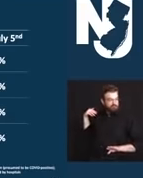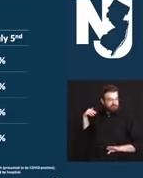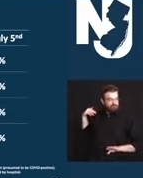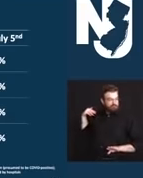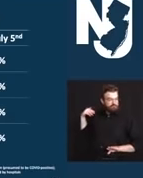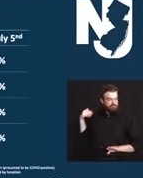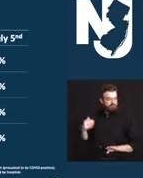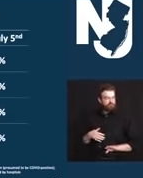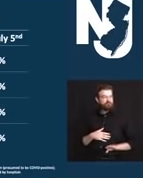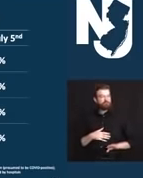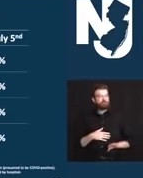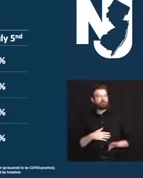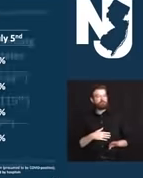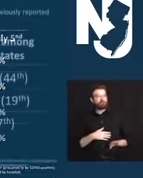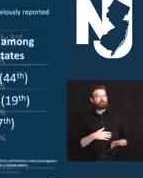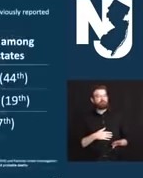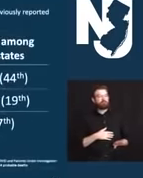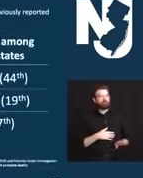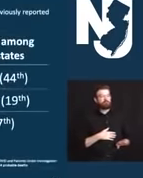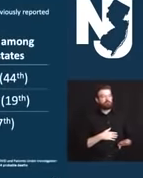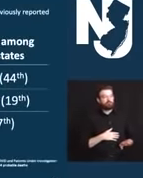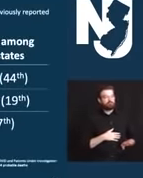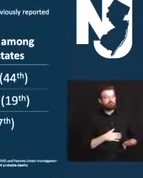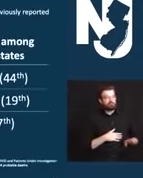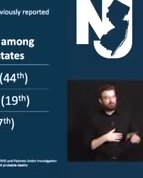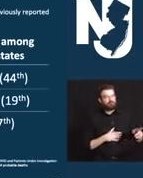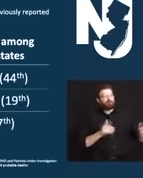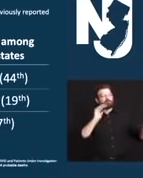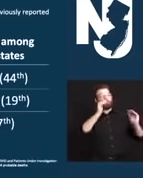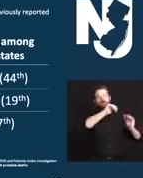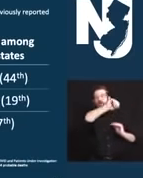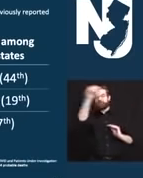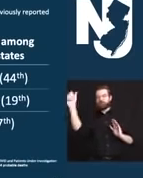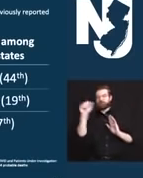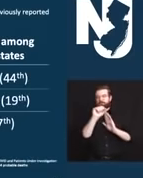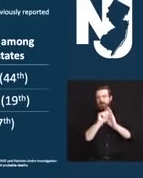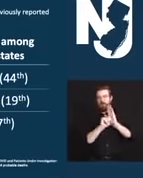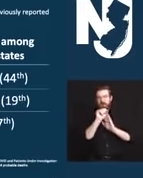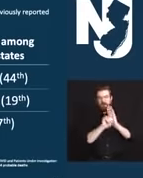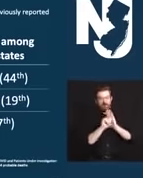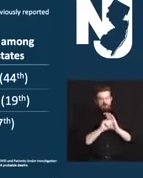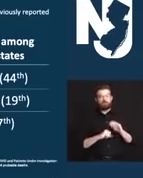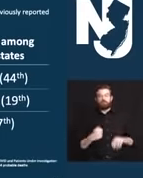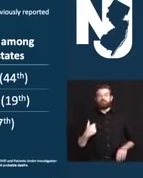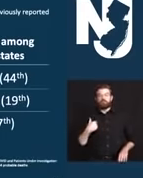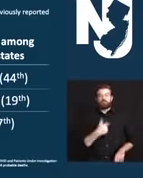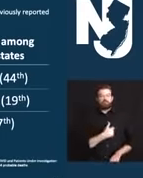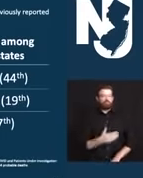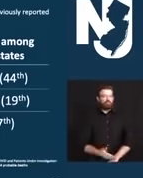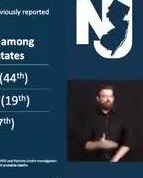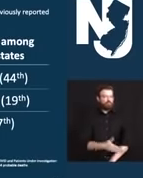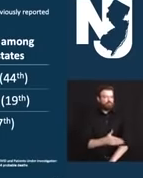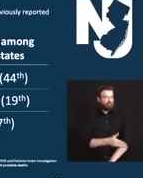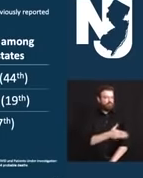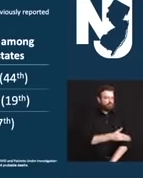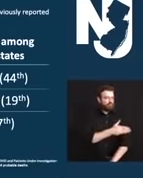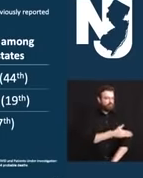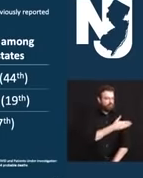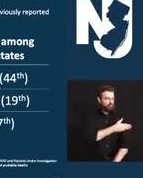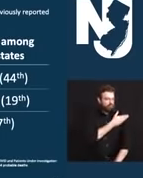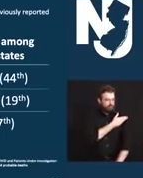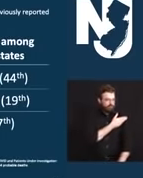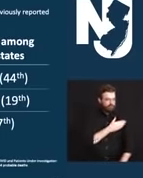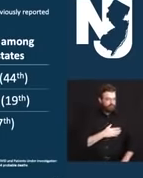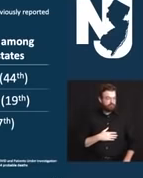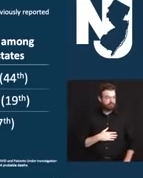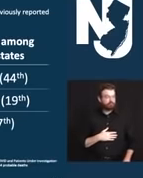peer states. We want to flip over to that if we could. Also continues to improve, not yet where we want to be